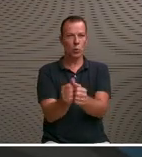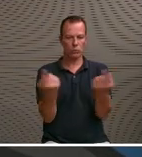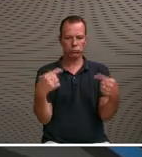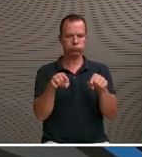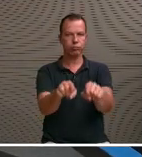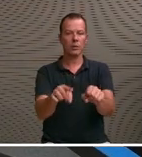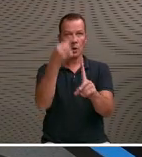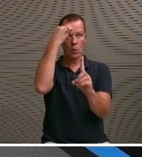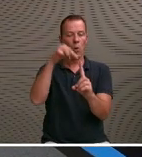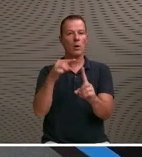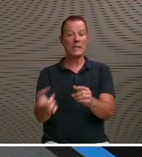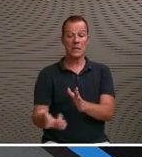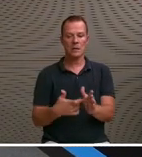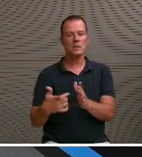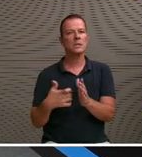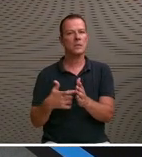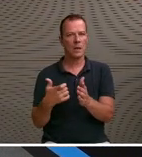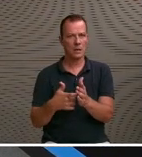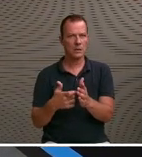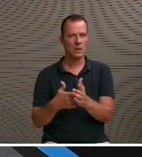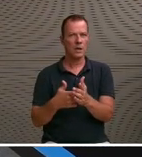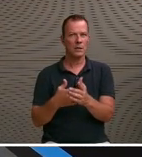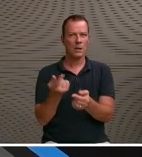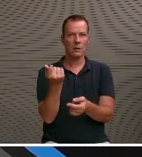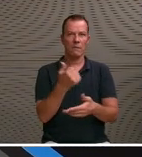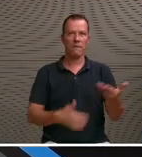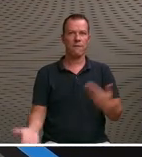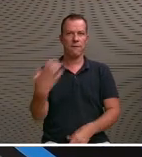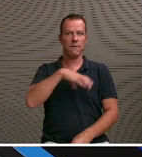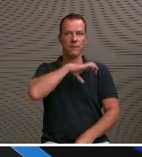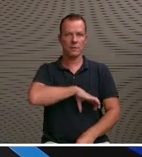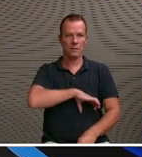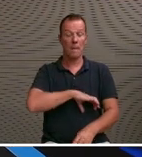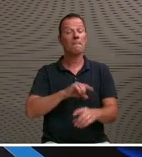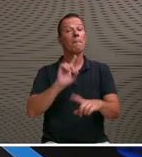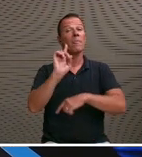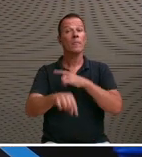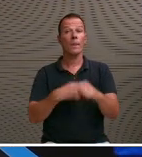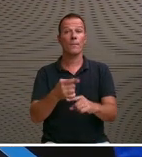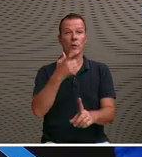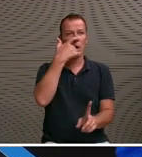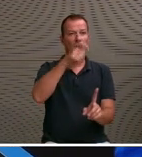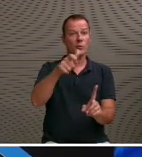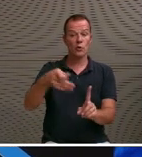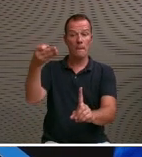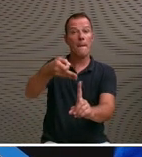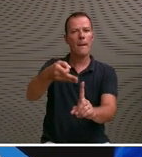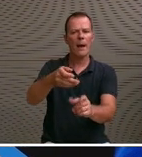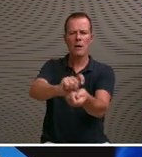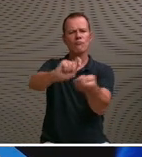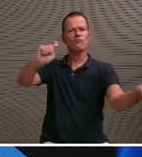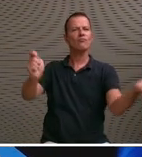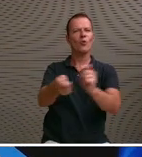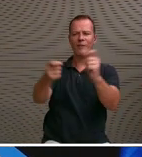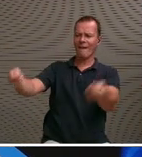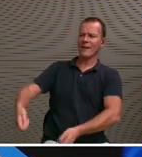chain. The third is to sign up captive demand early. Take your customers and make them your investors, not only so that your interests are aligned,